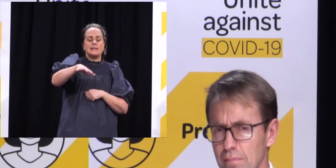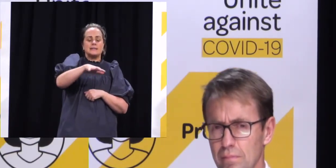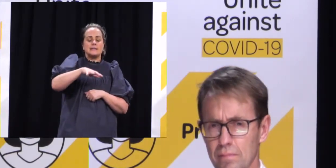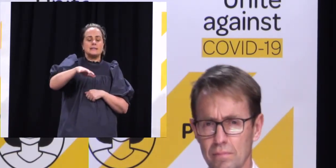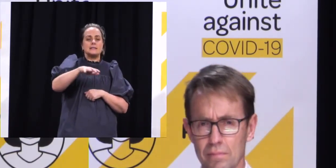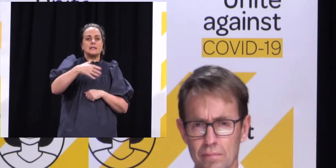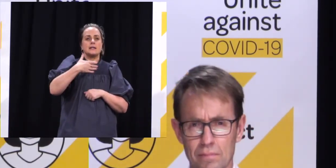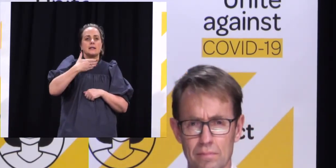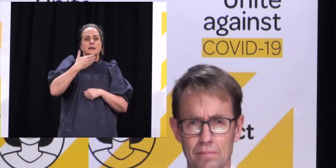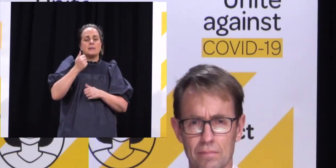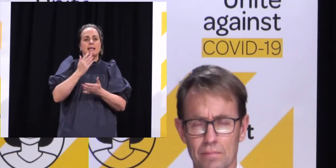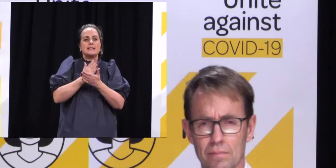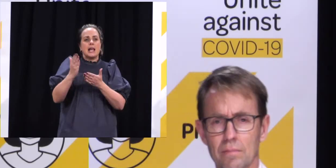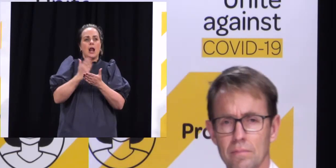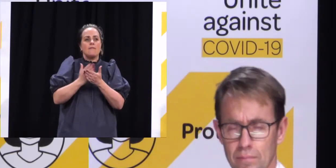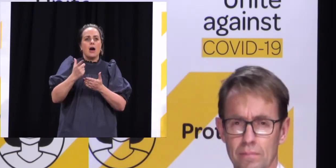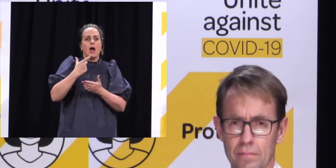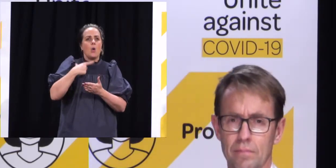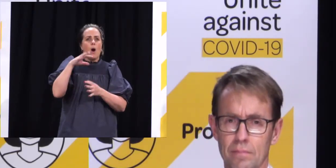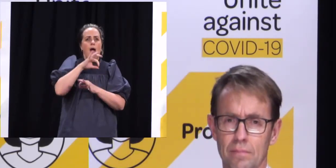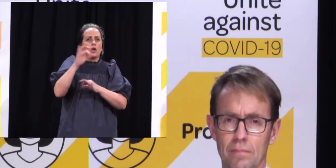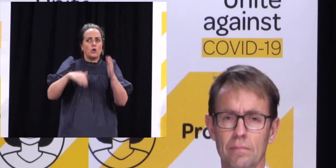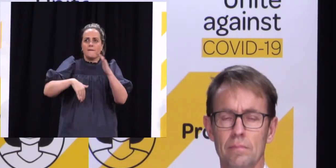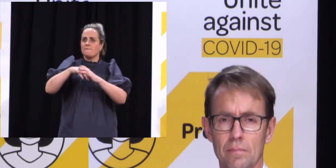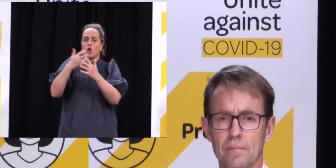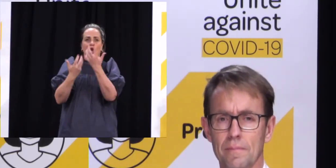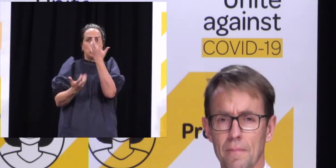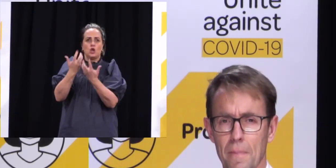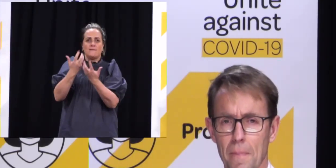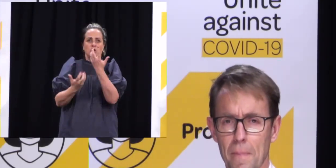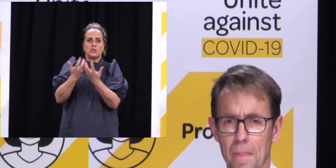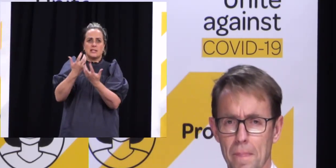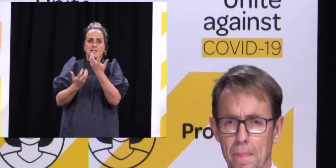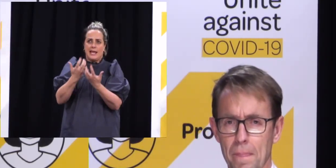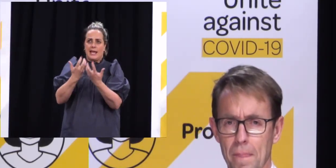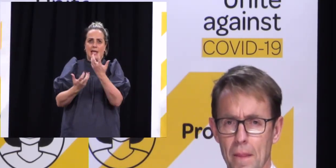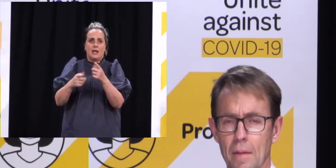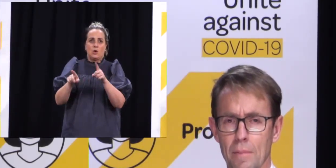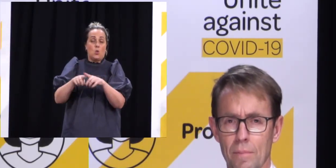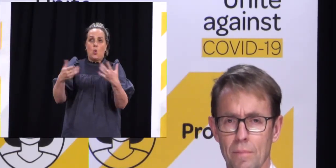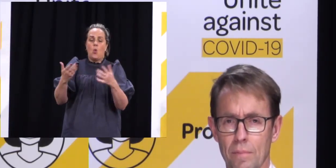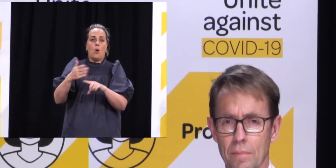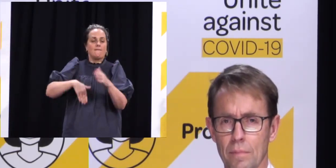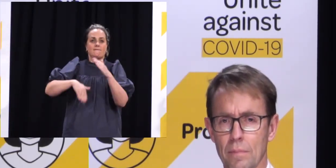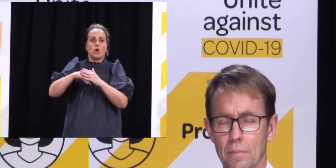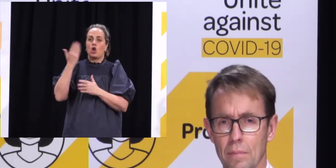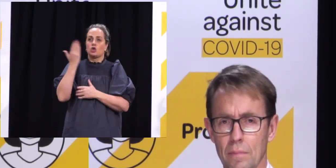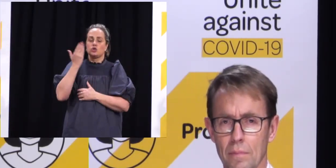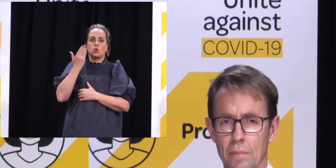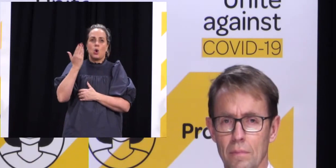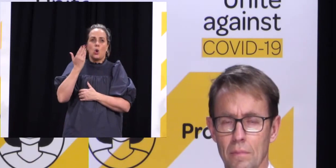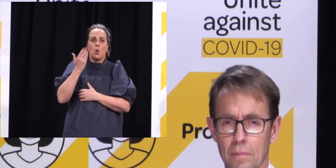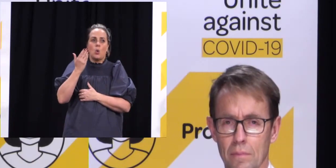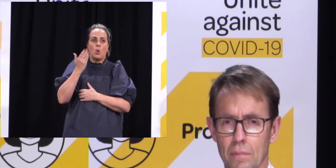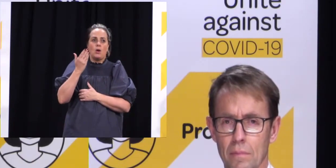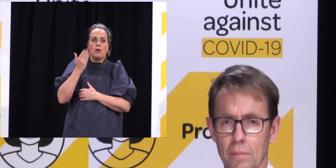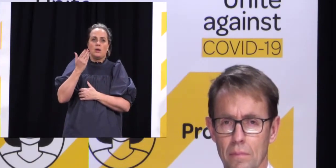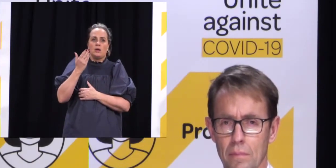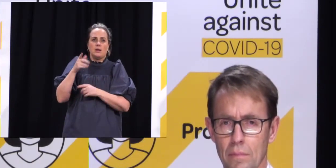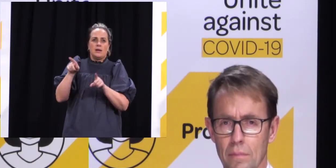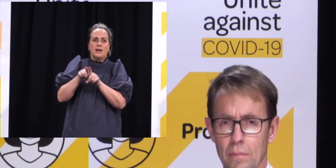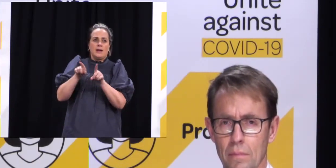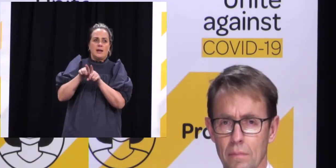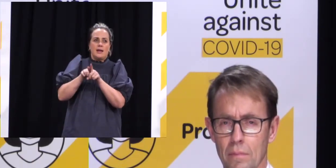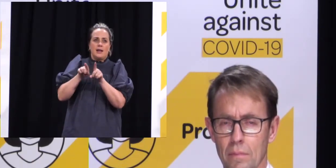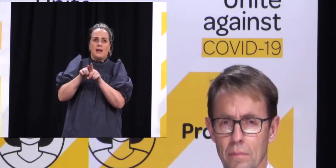not entire campuses made locations of interest, but entire schools are sort of, a shift on a